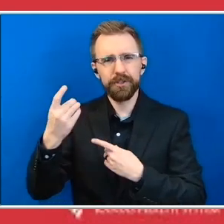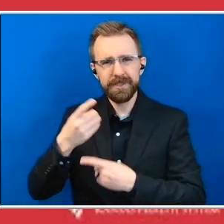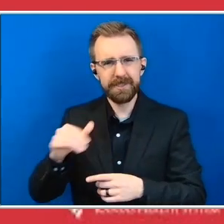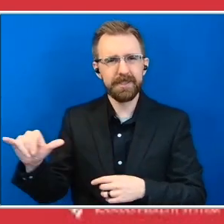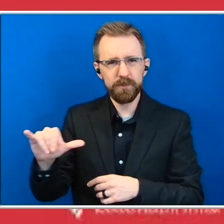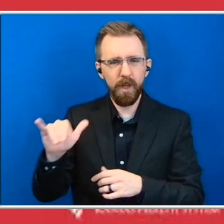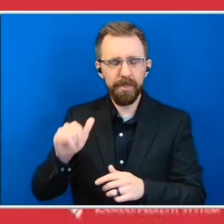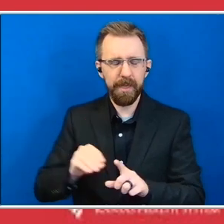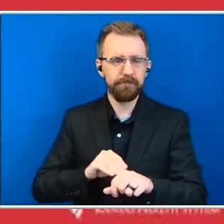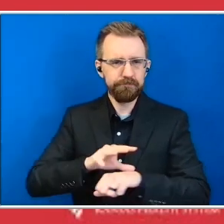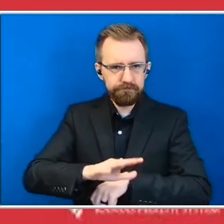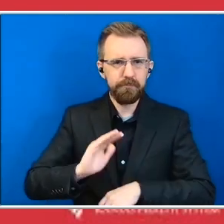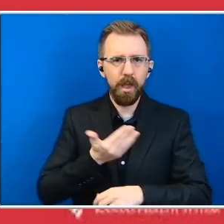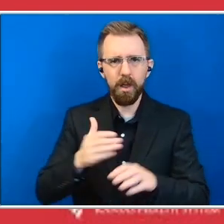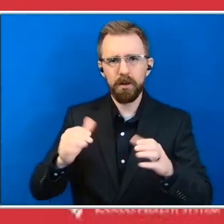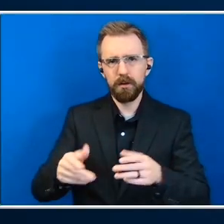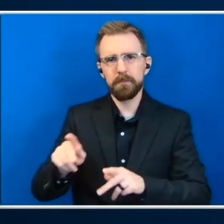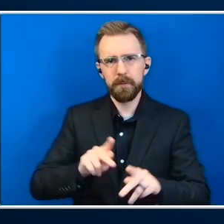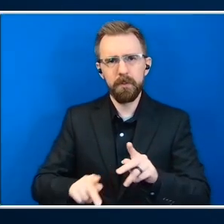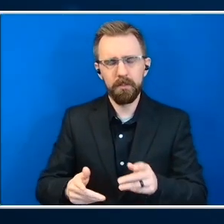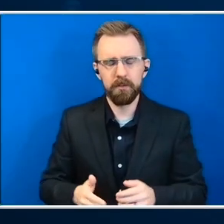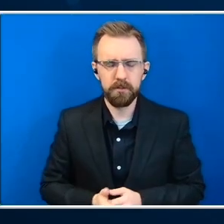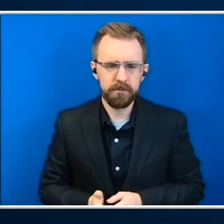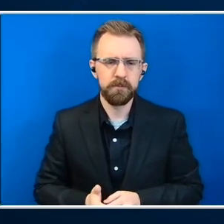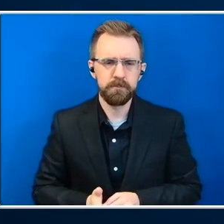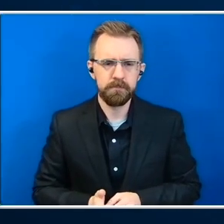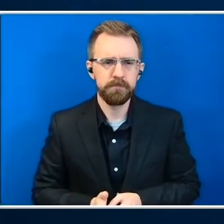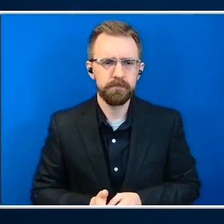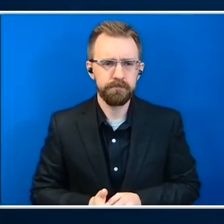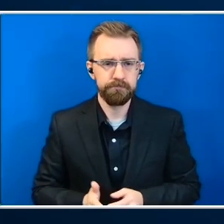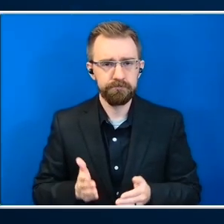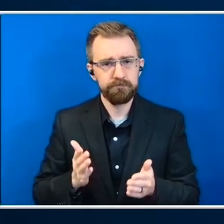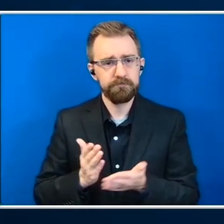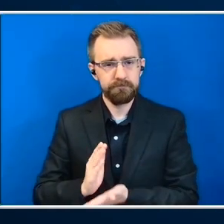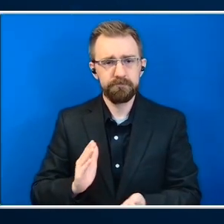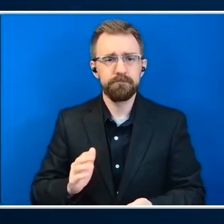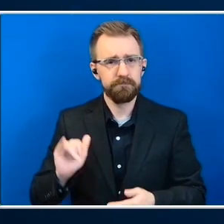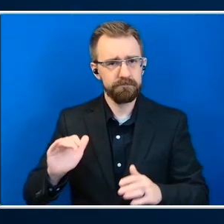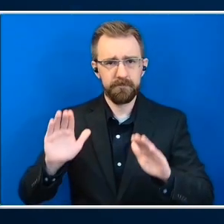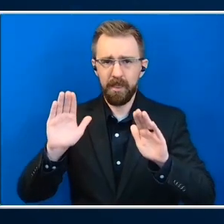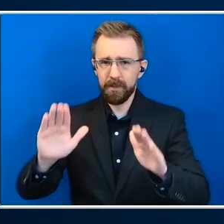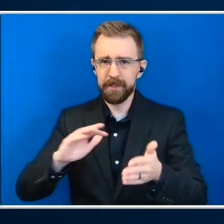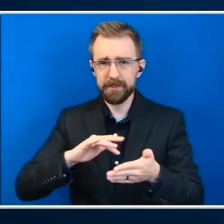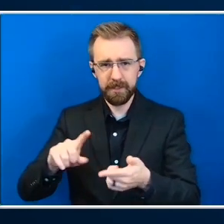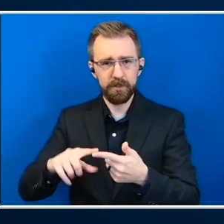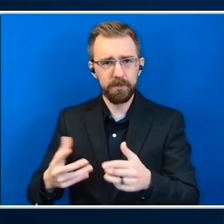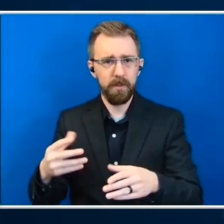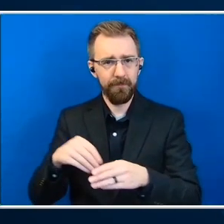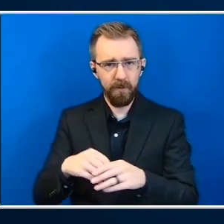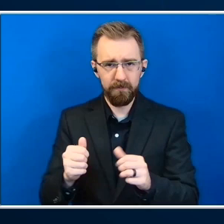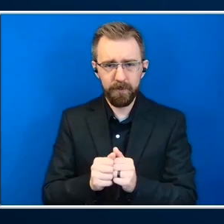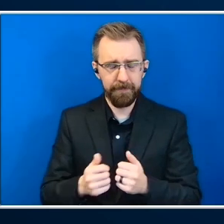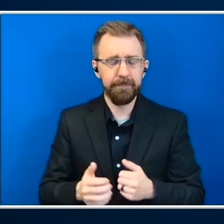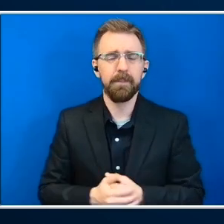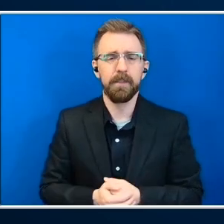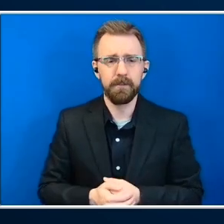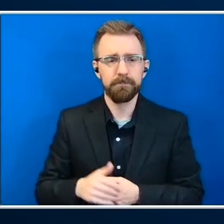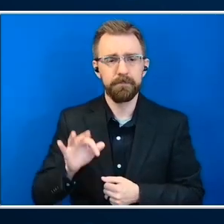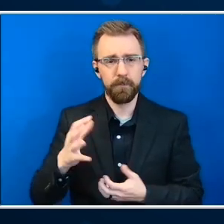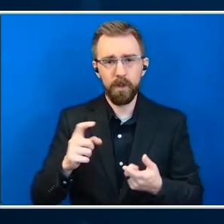our populations. All right. Sounds like an outstanding study to be involved in. And if you guys want to reach out to that number,